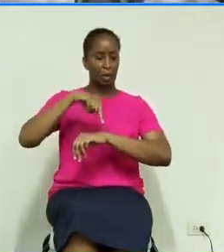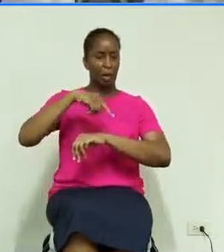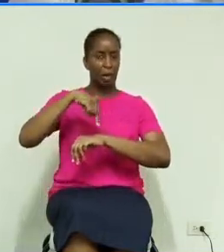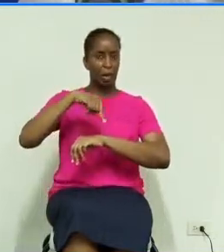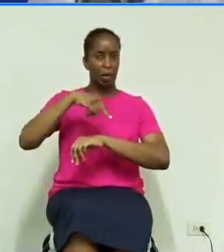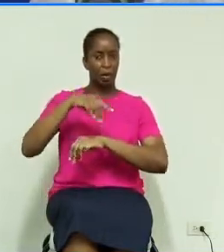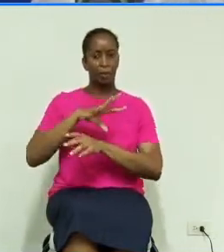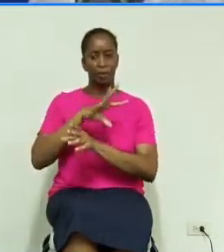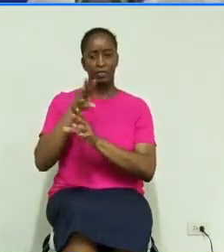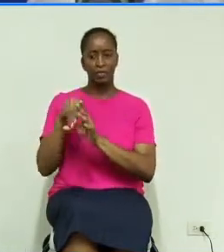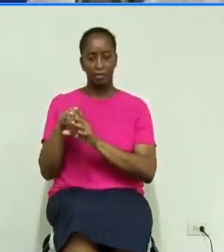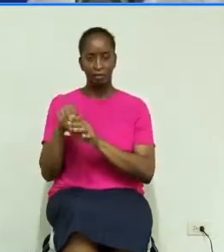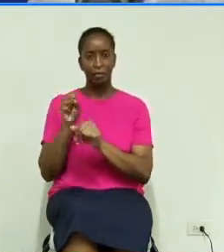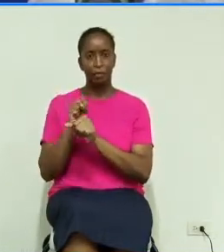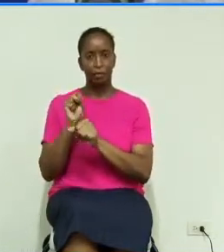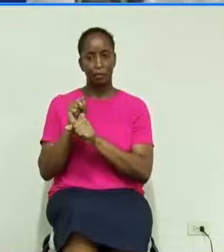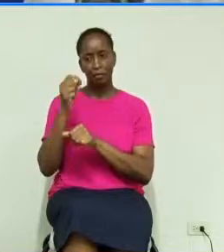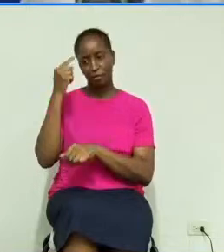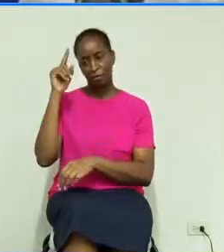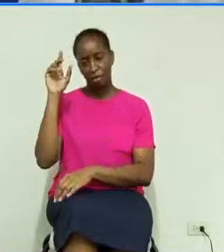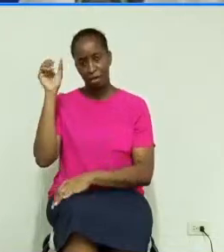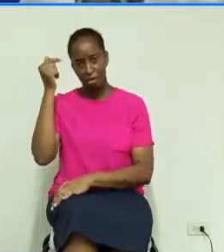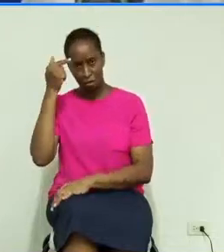highly distinguished gentleman